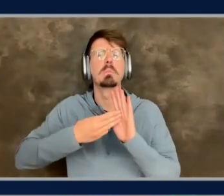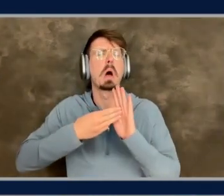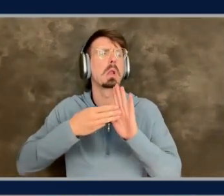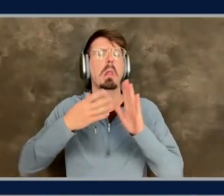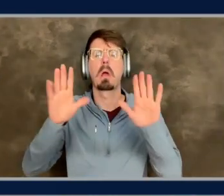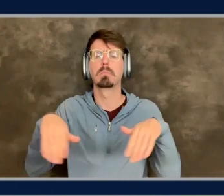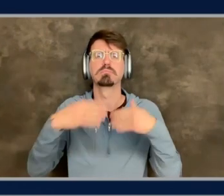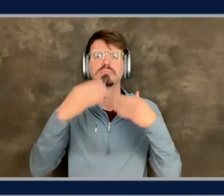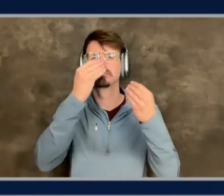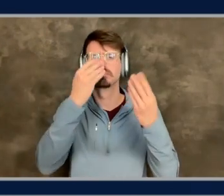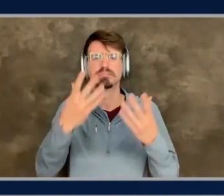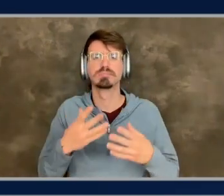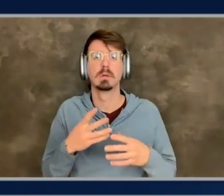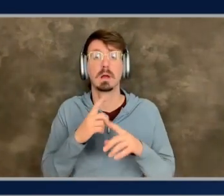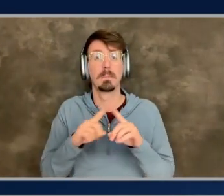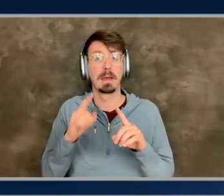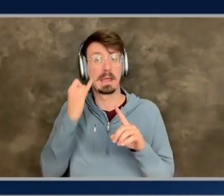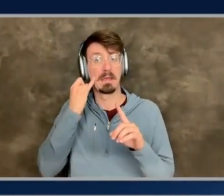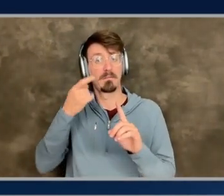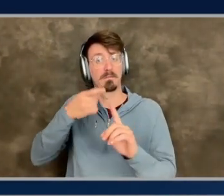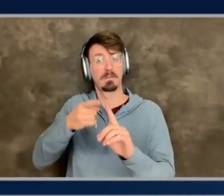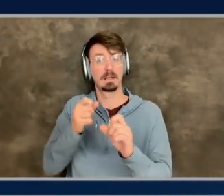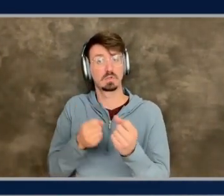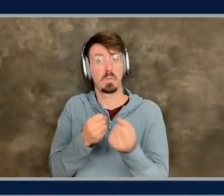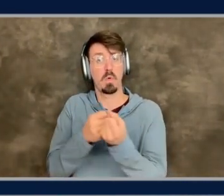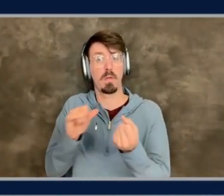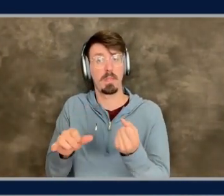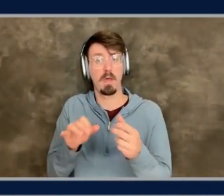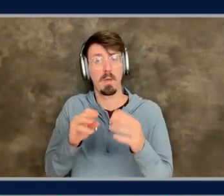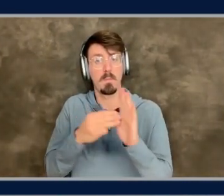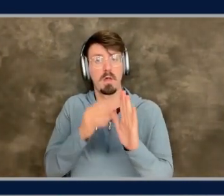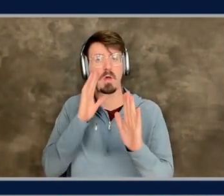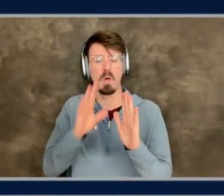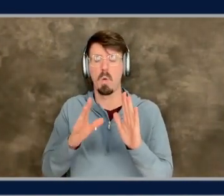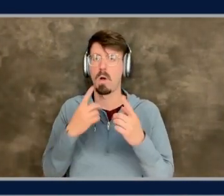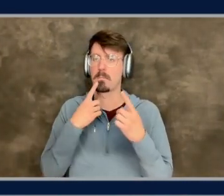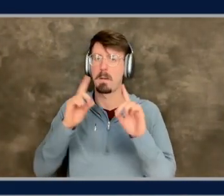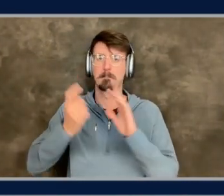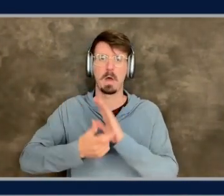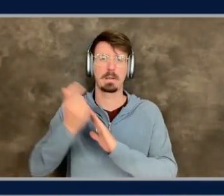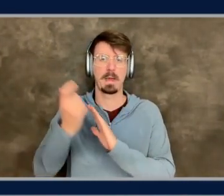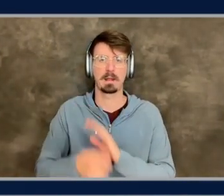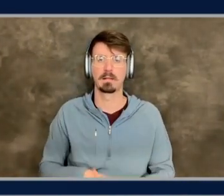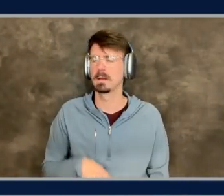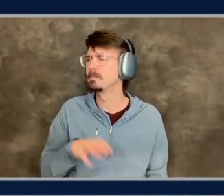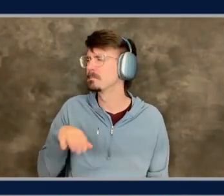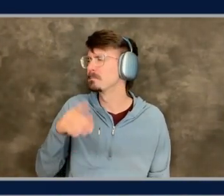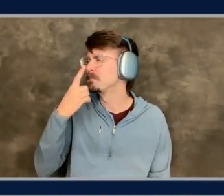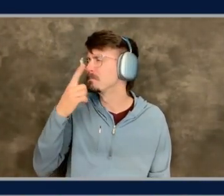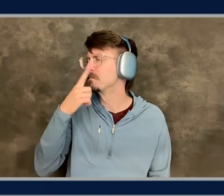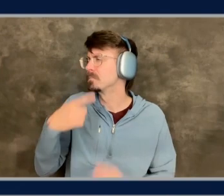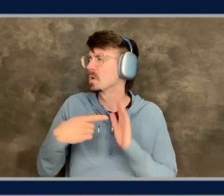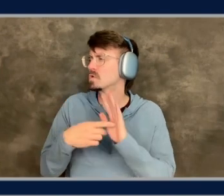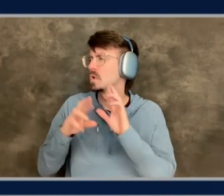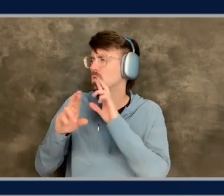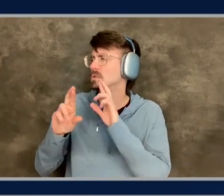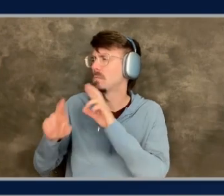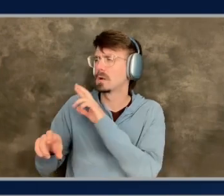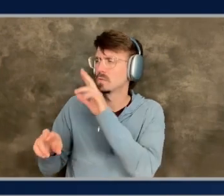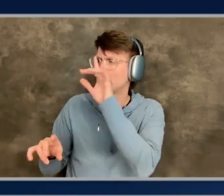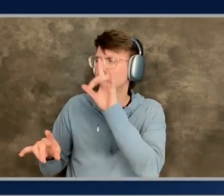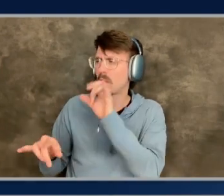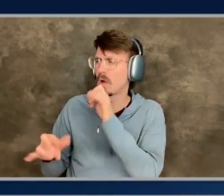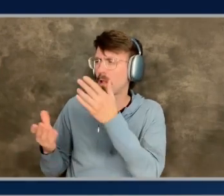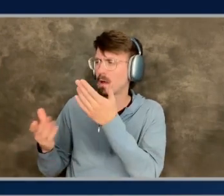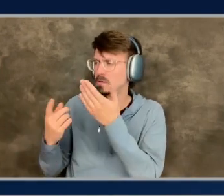Converse API supports that model. It just works. Yeah, that's really cool. Can you show what's the response, like how it looks like? Oh, the thing